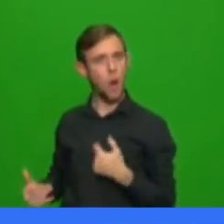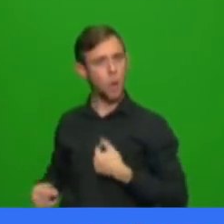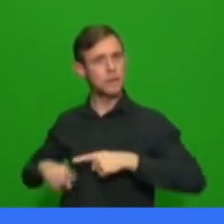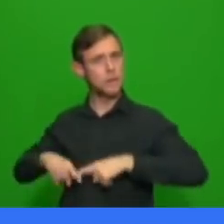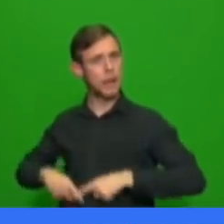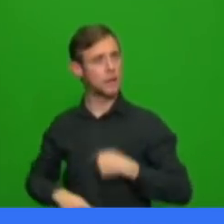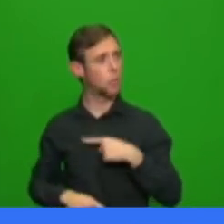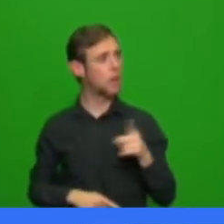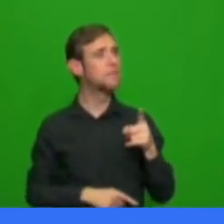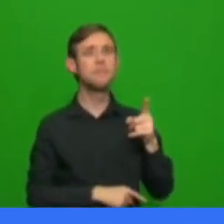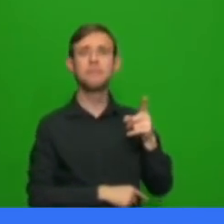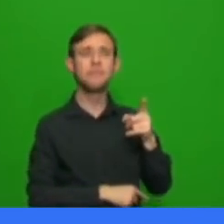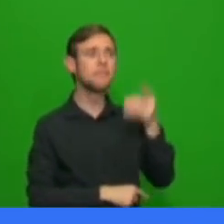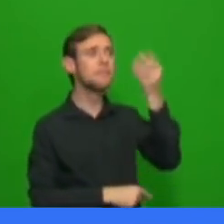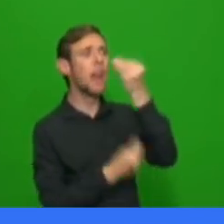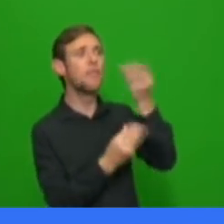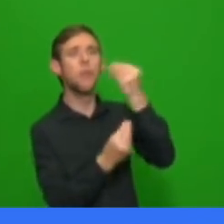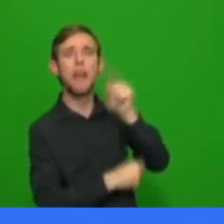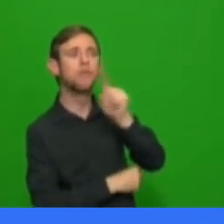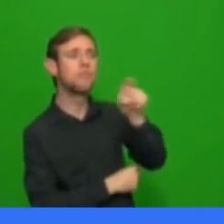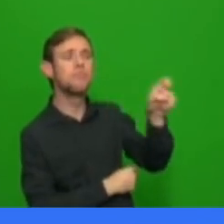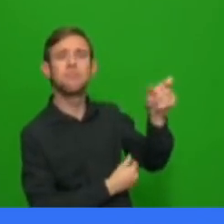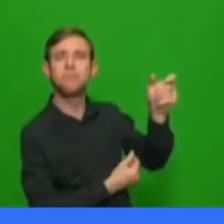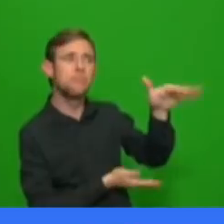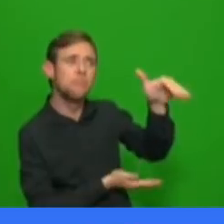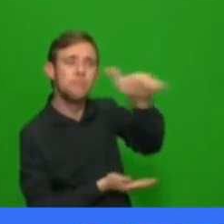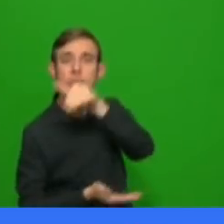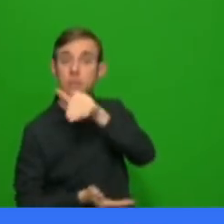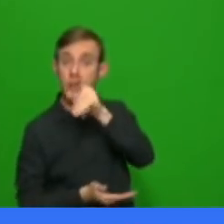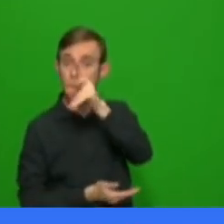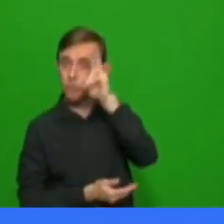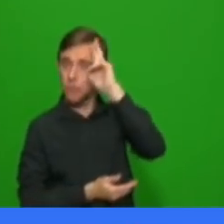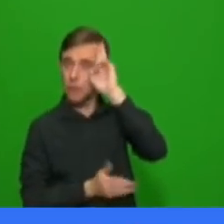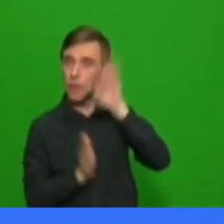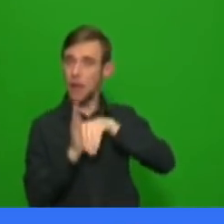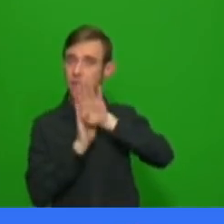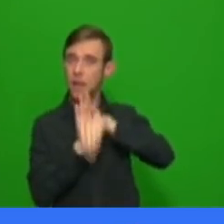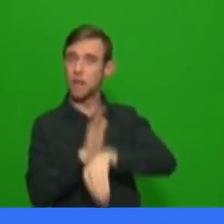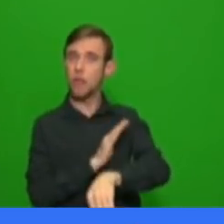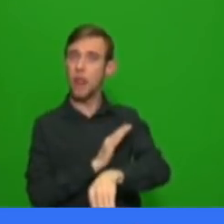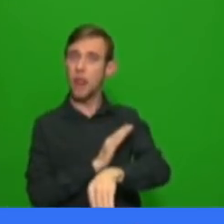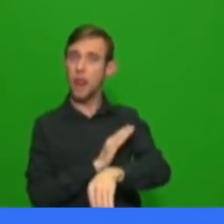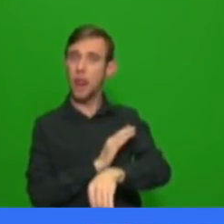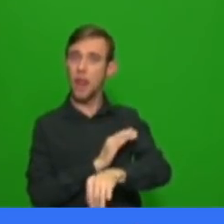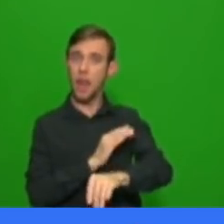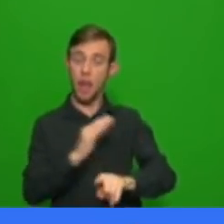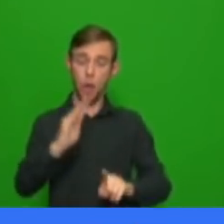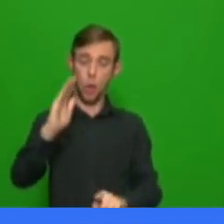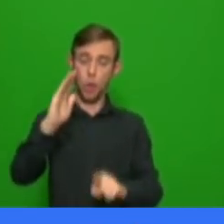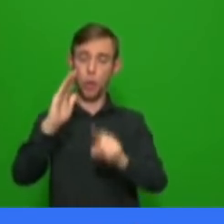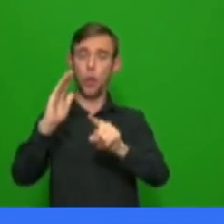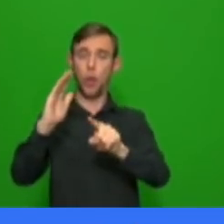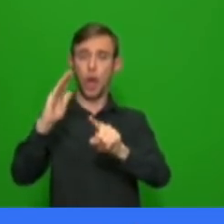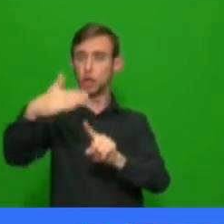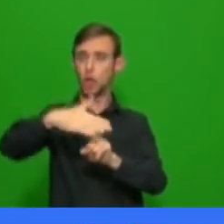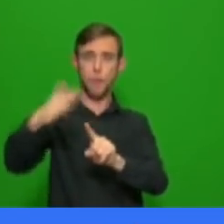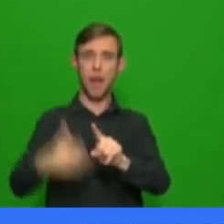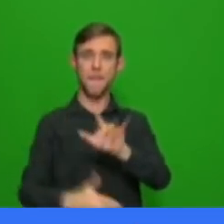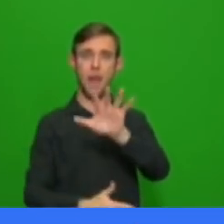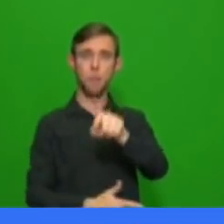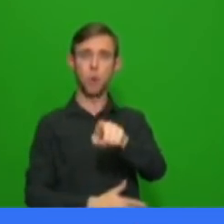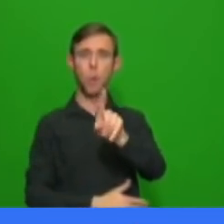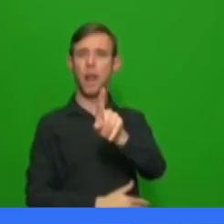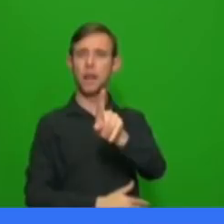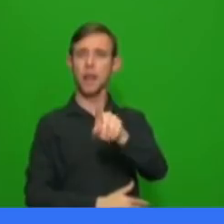in our own forecast, remember, inflation is still peaking at 5.1 in the first quarter of next